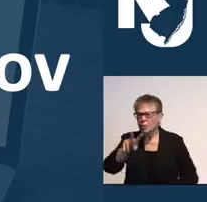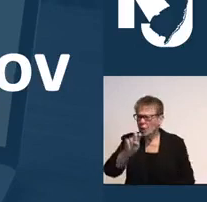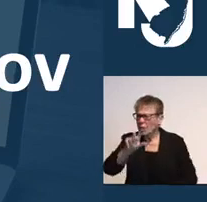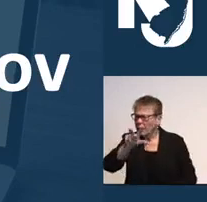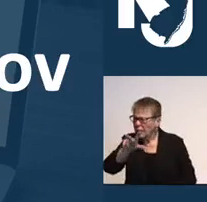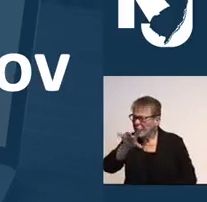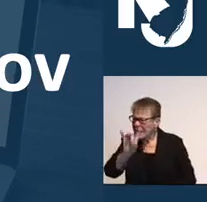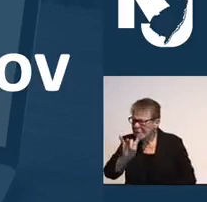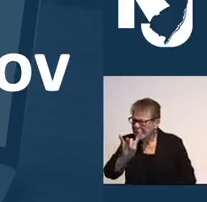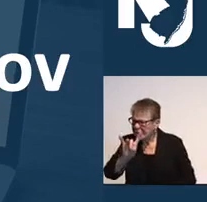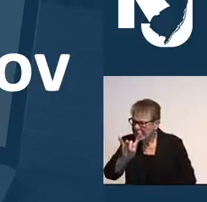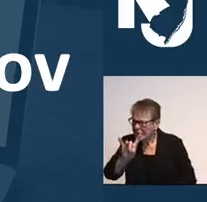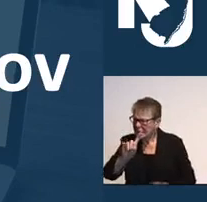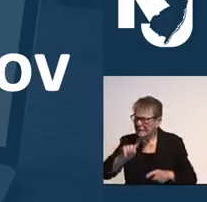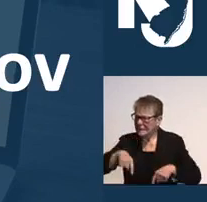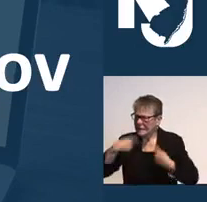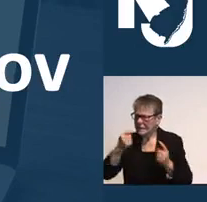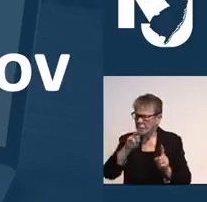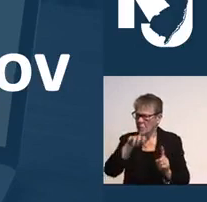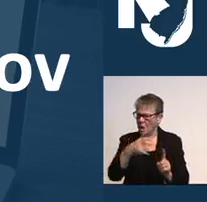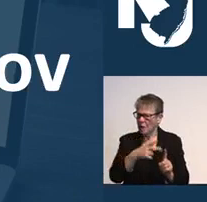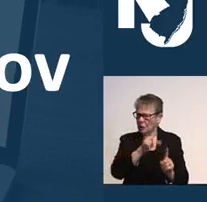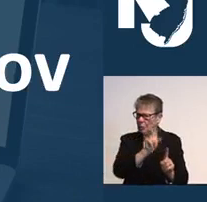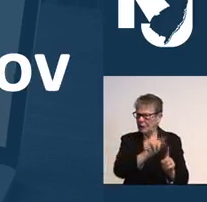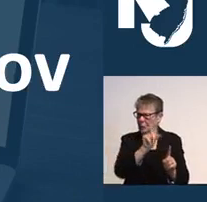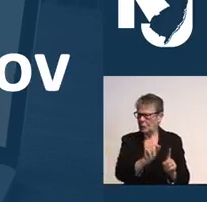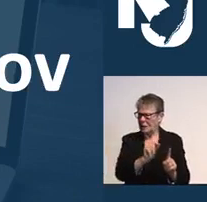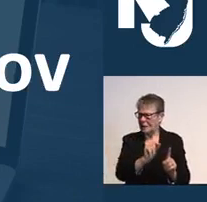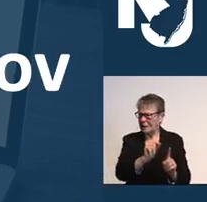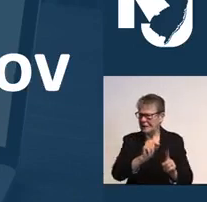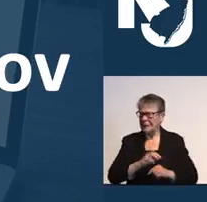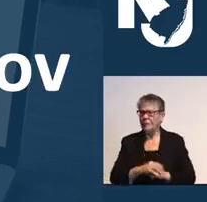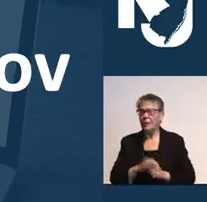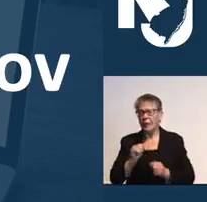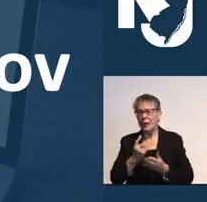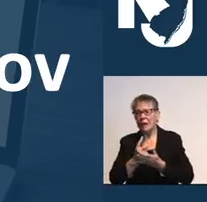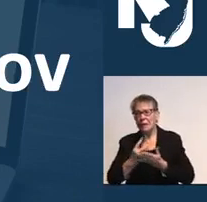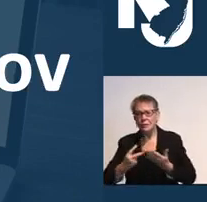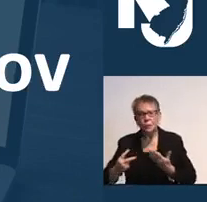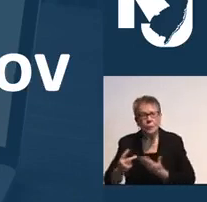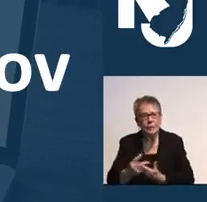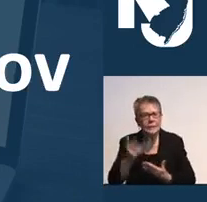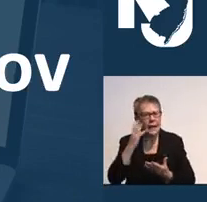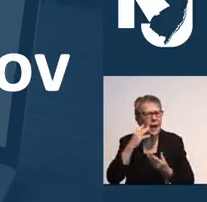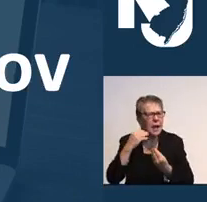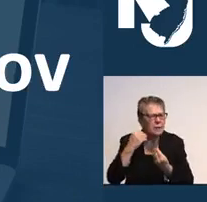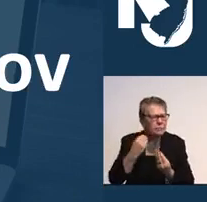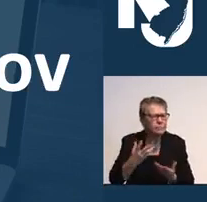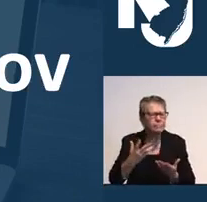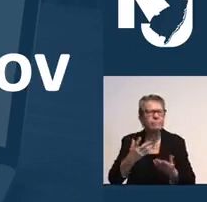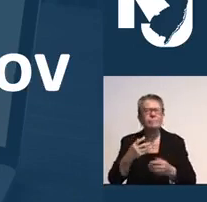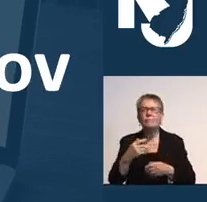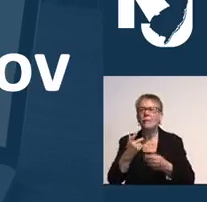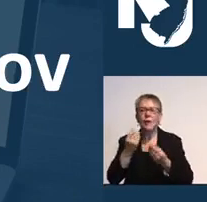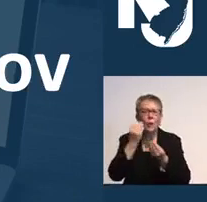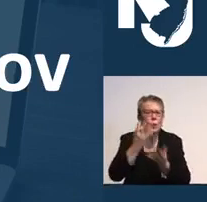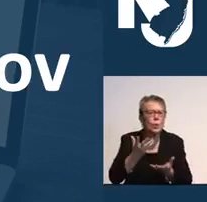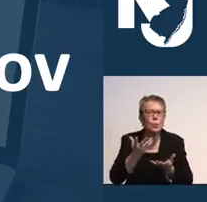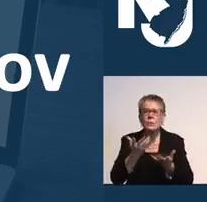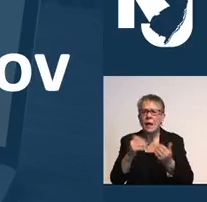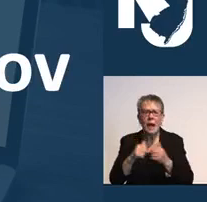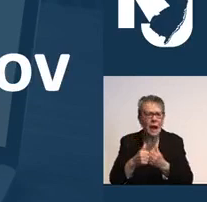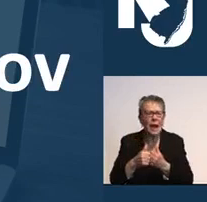For the next 2 weeks, we will continue to report out the daily numbers on our COVID dashboard, as well as post those numbers on our social media